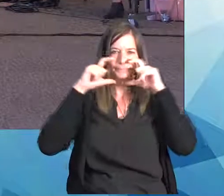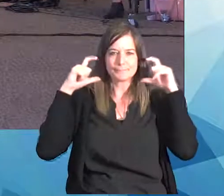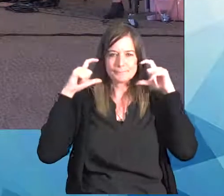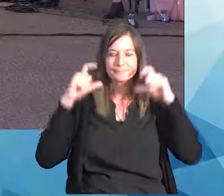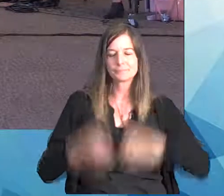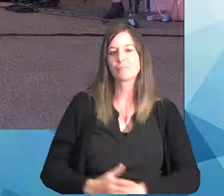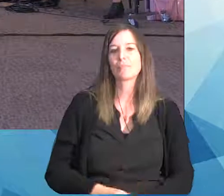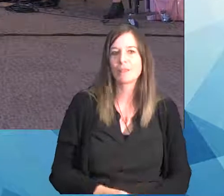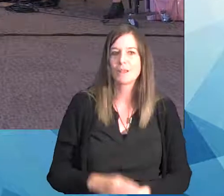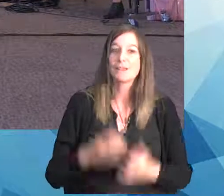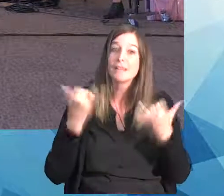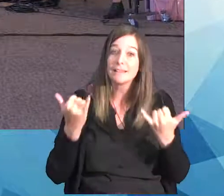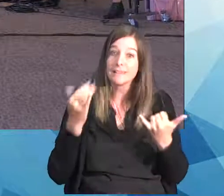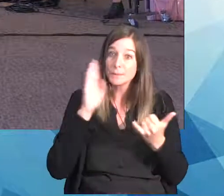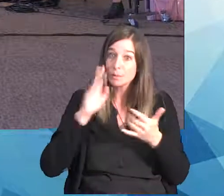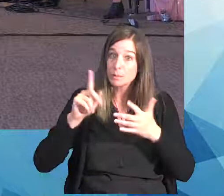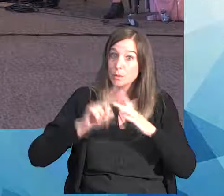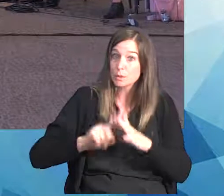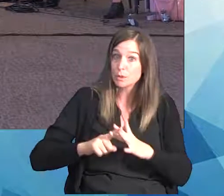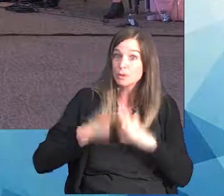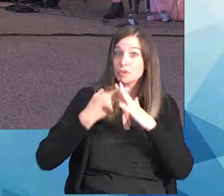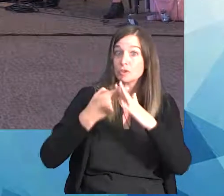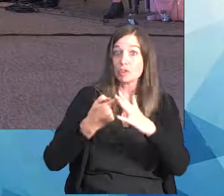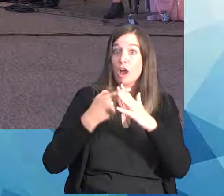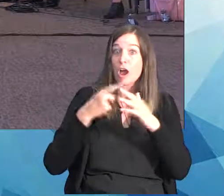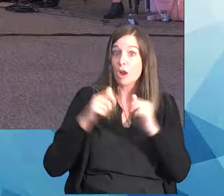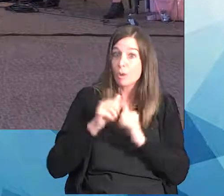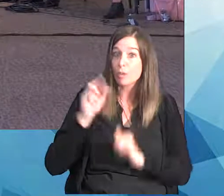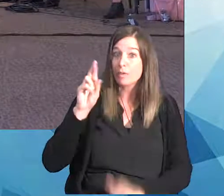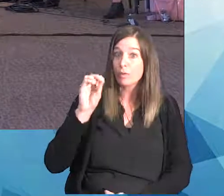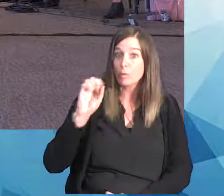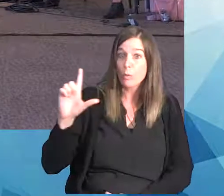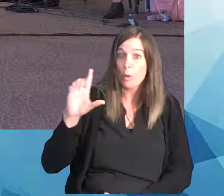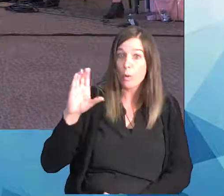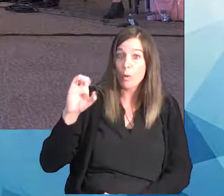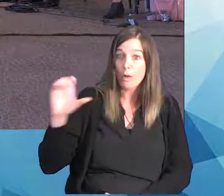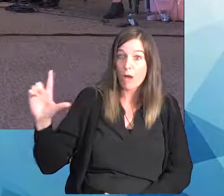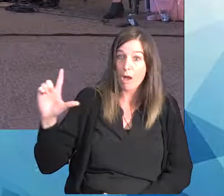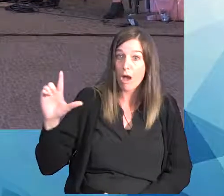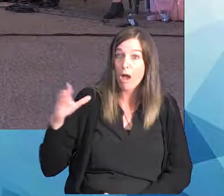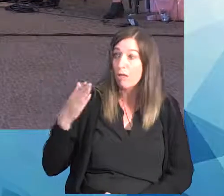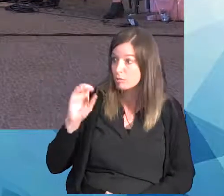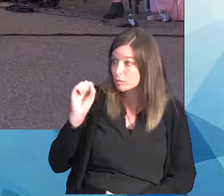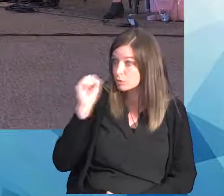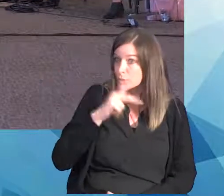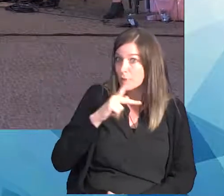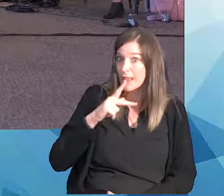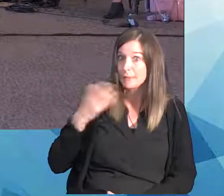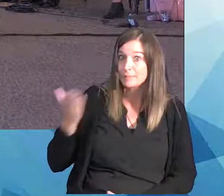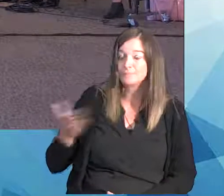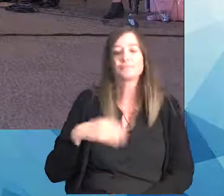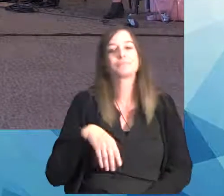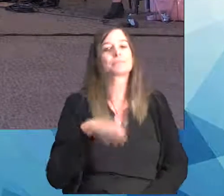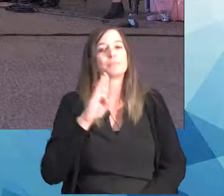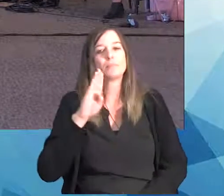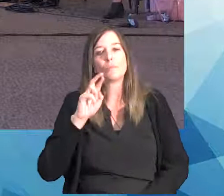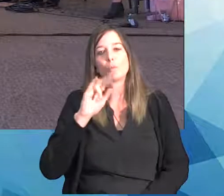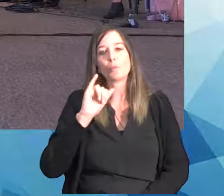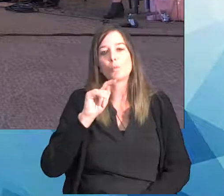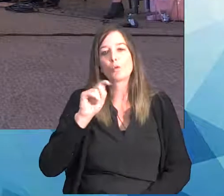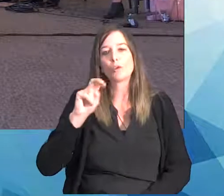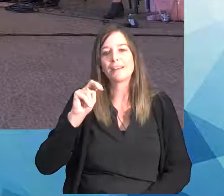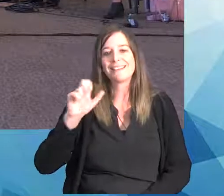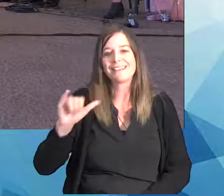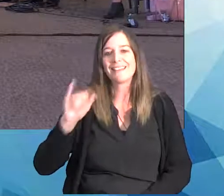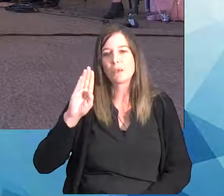roll call. So, Suke, if you have the roll call. Sure. Brittany Buchanan. Present.